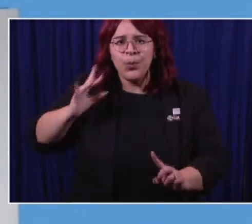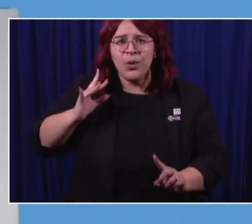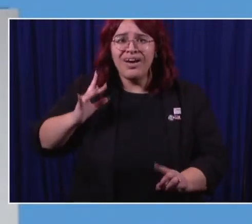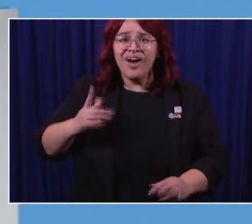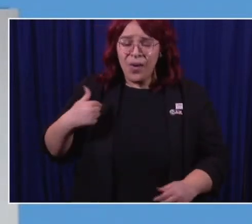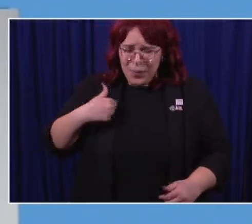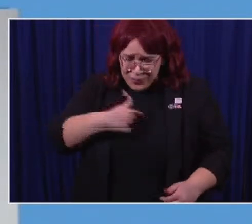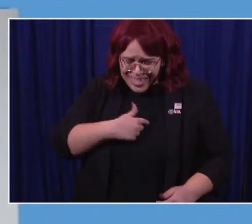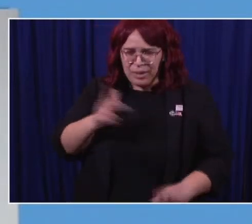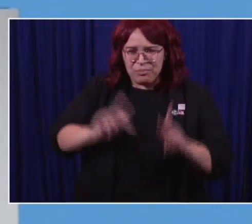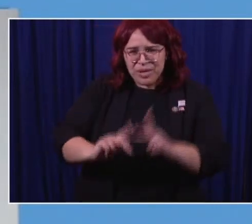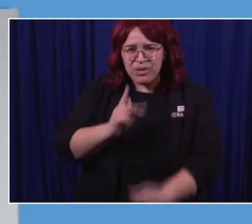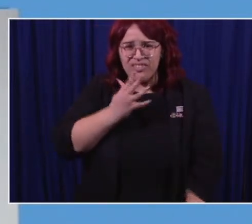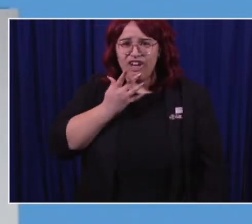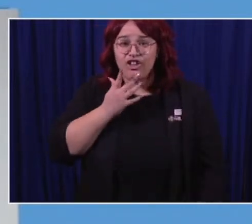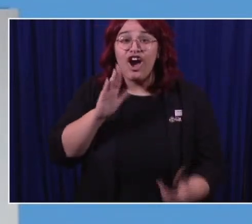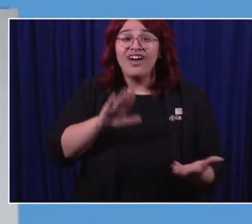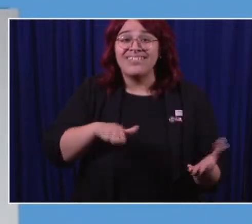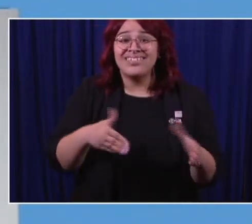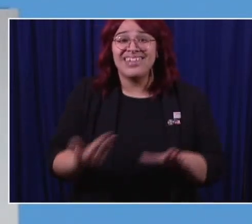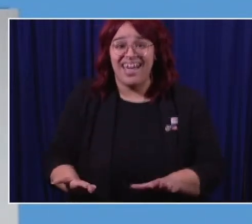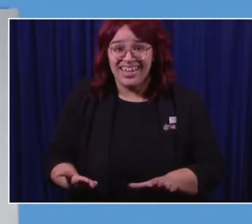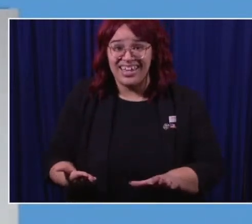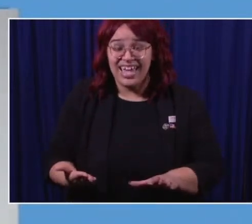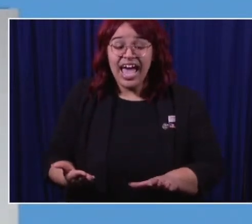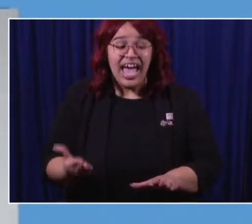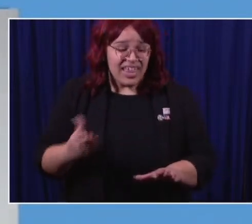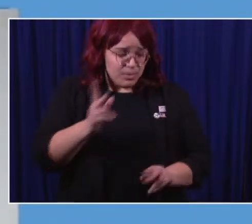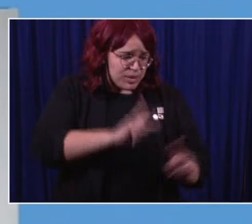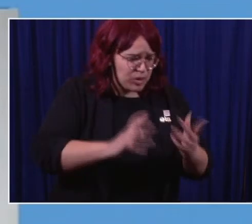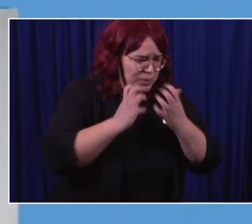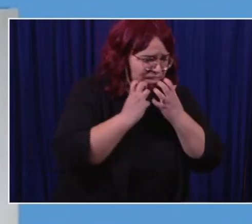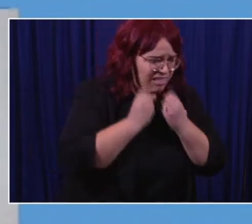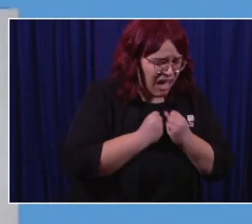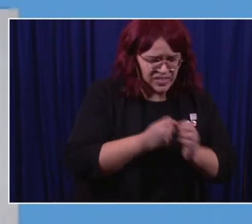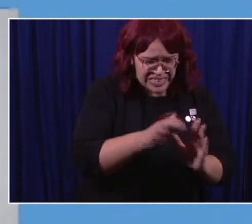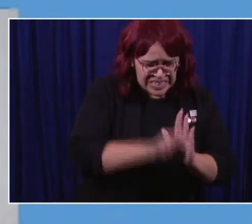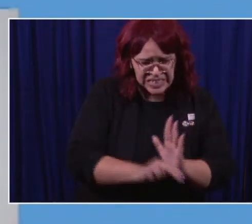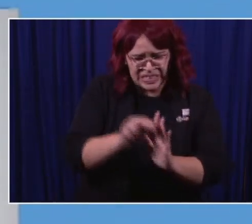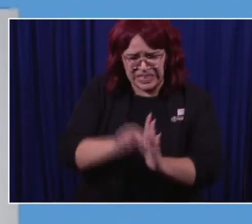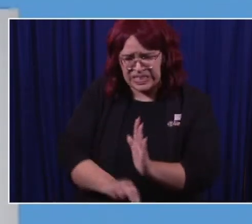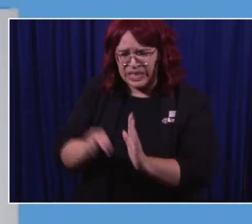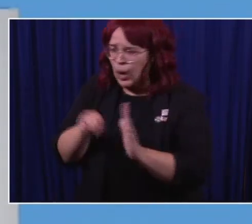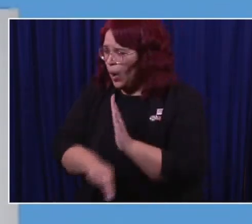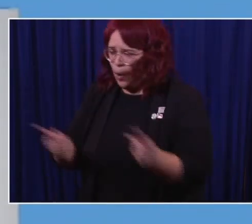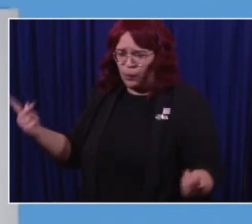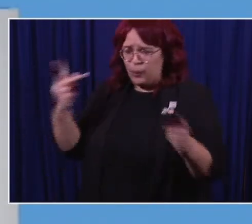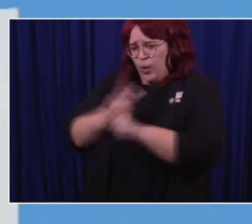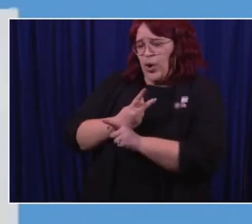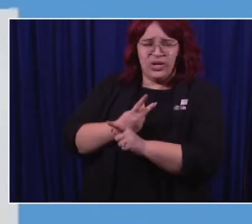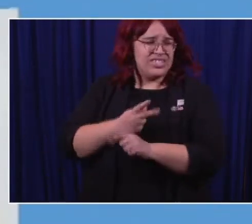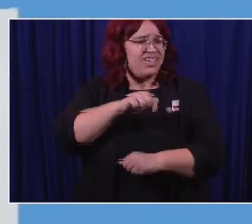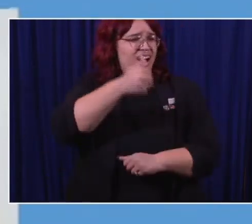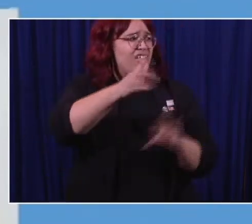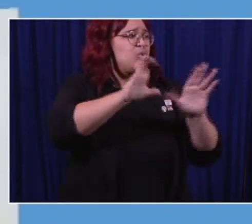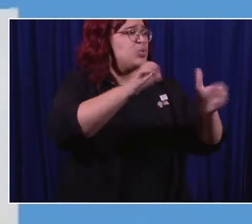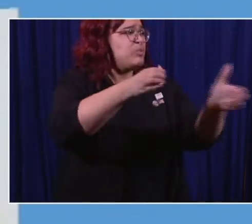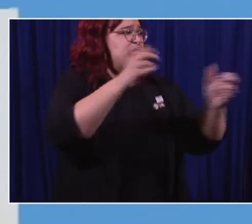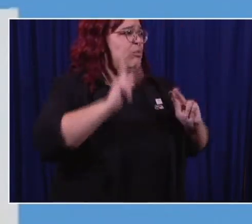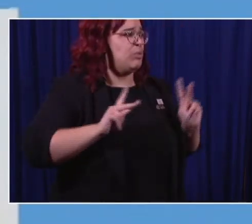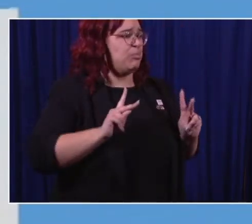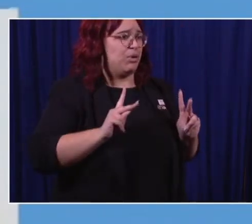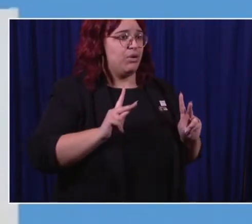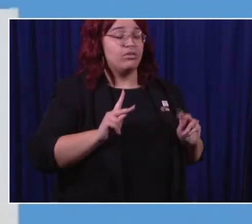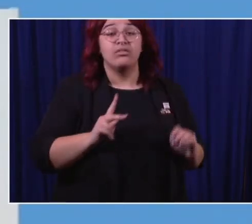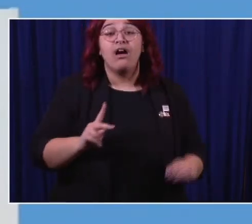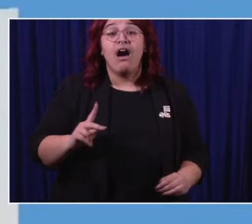ones at a much higher rate as compared to other racial and ethnic groups. We have to make a change. Although we face